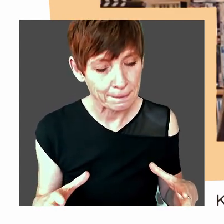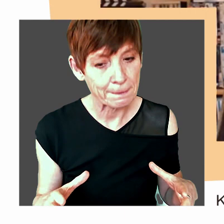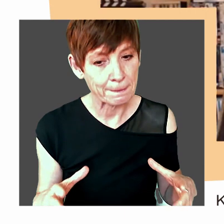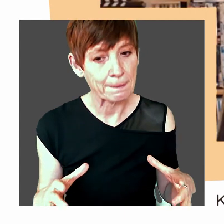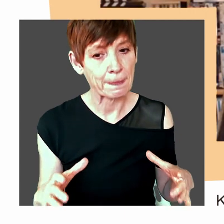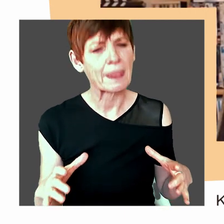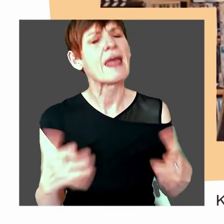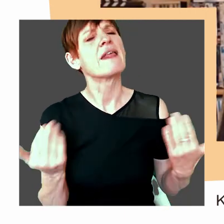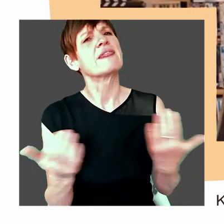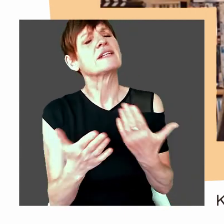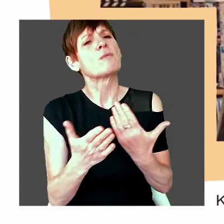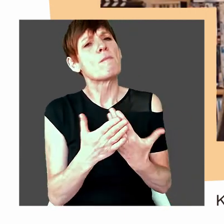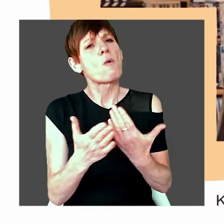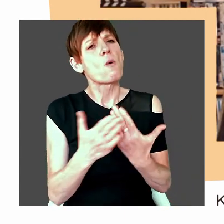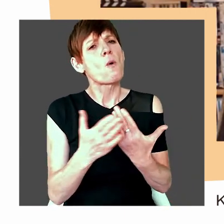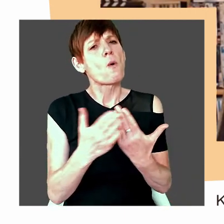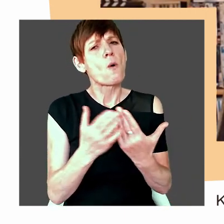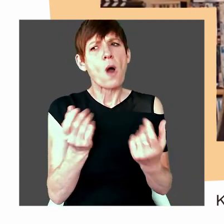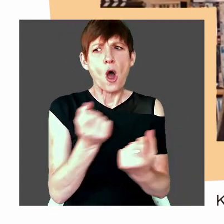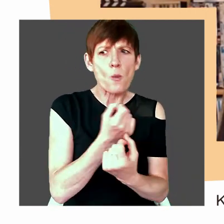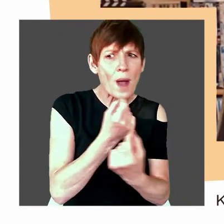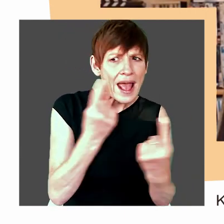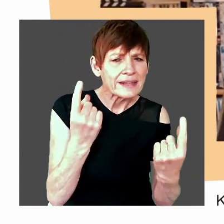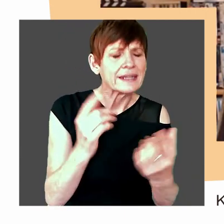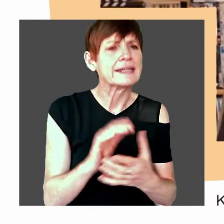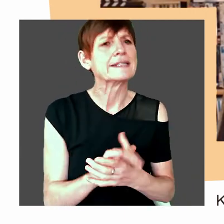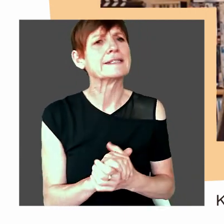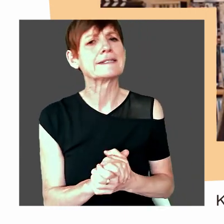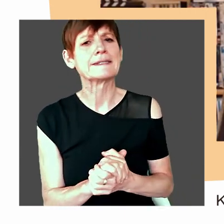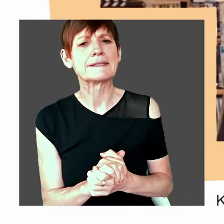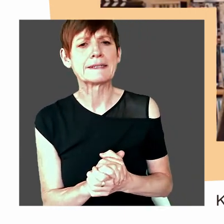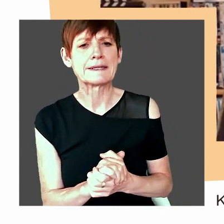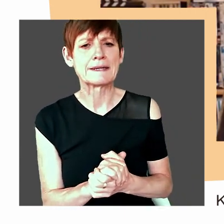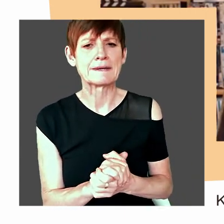more awareness, more customer base,